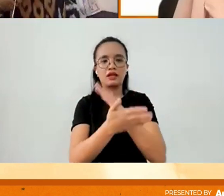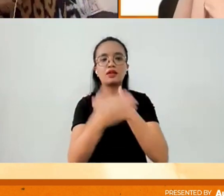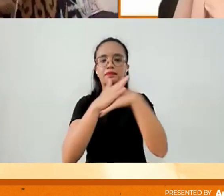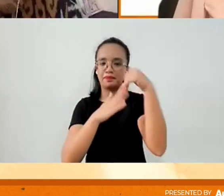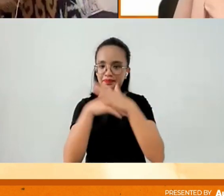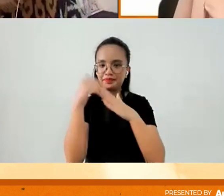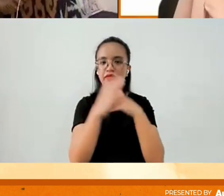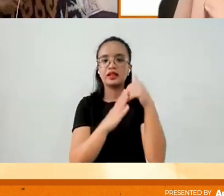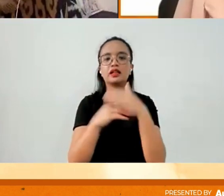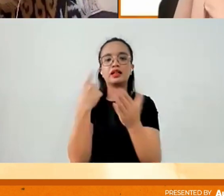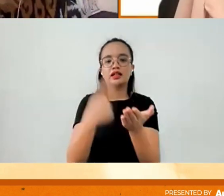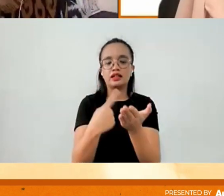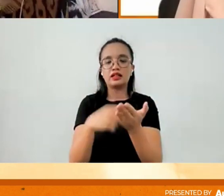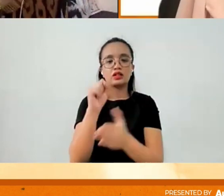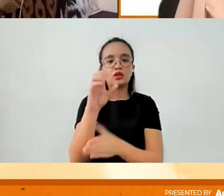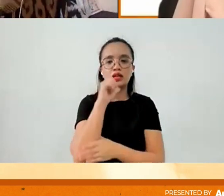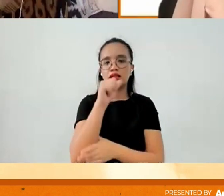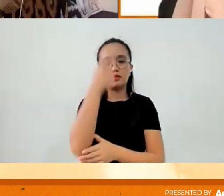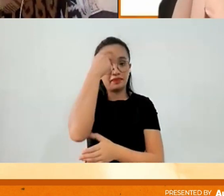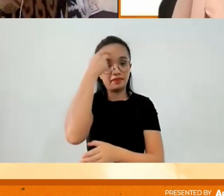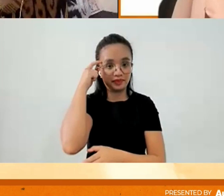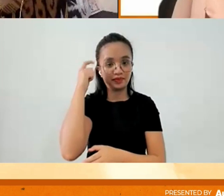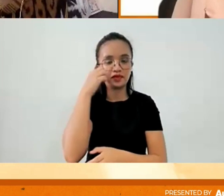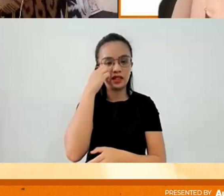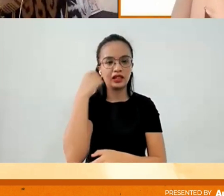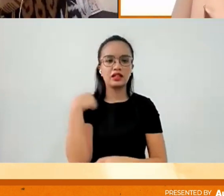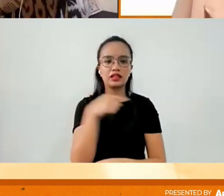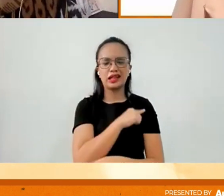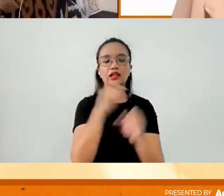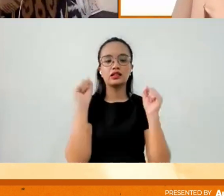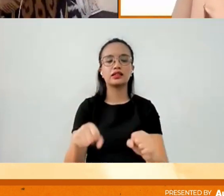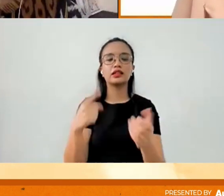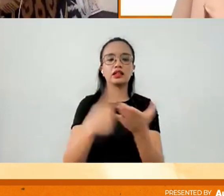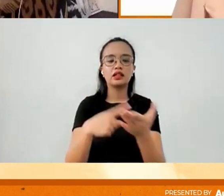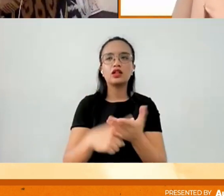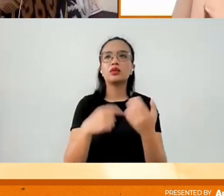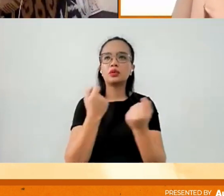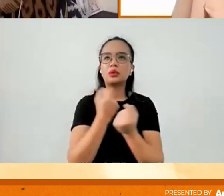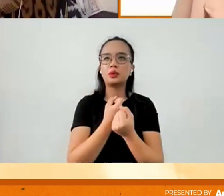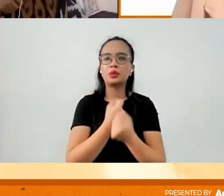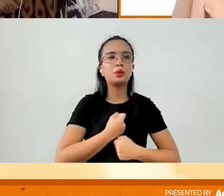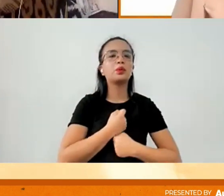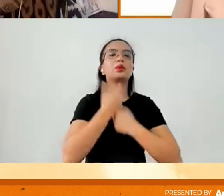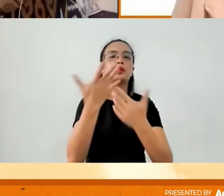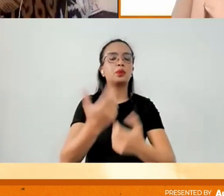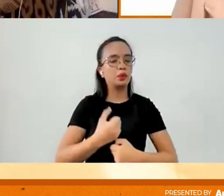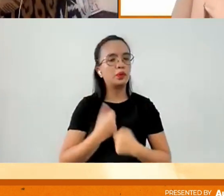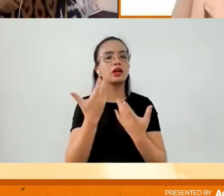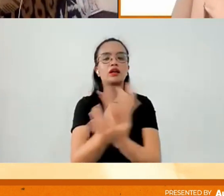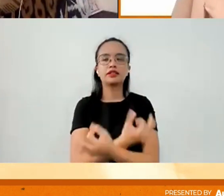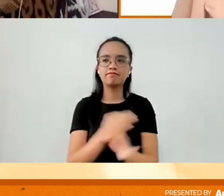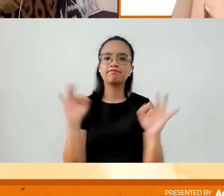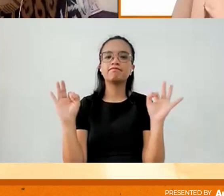it, so that it's not stigmatized, and that we are able to talk about it freely and openly, and that